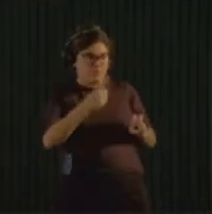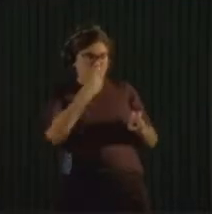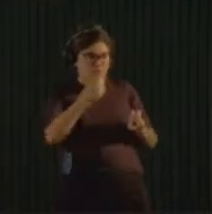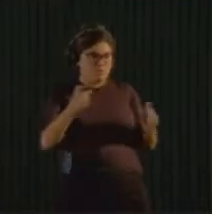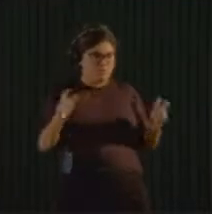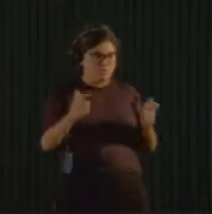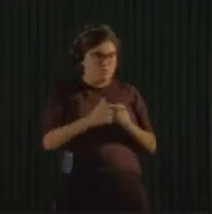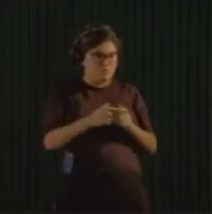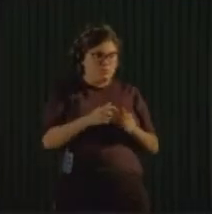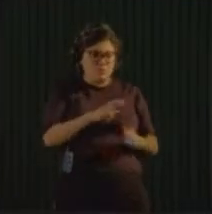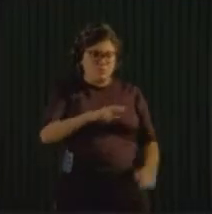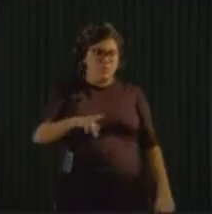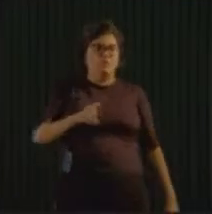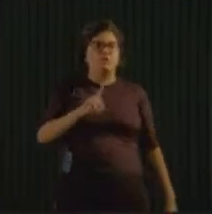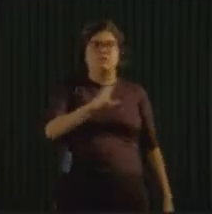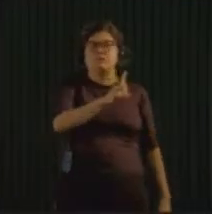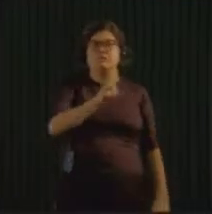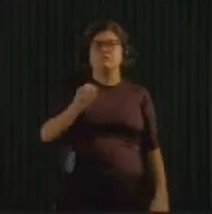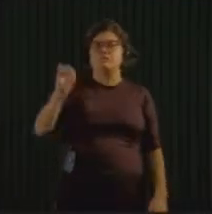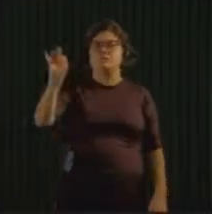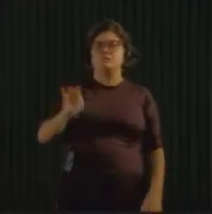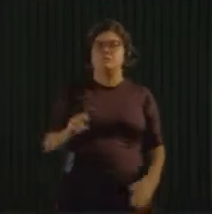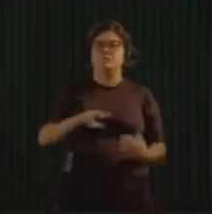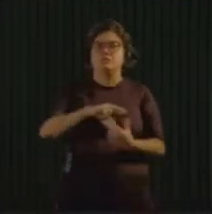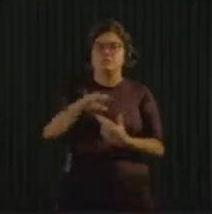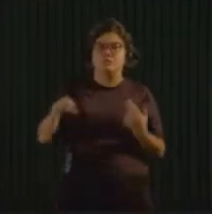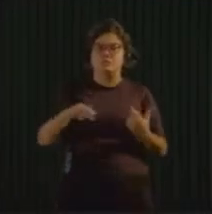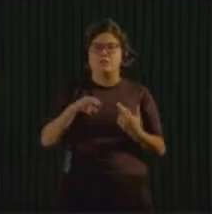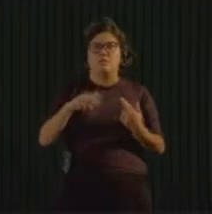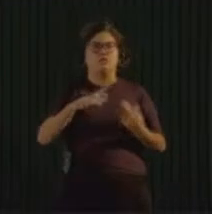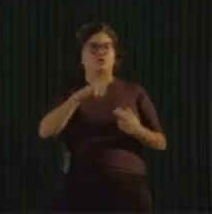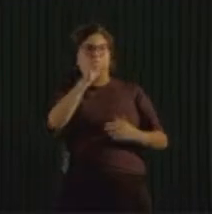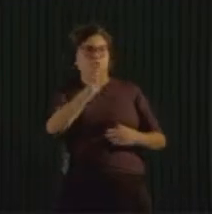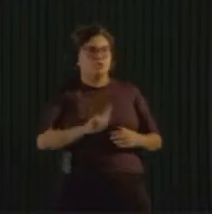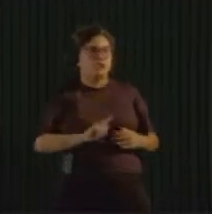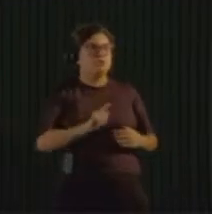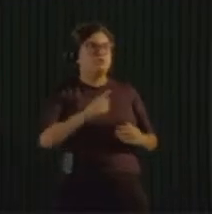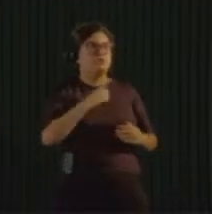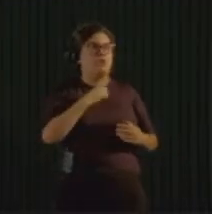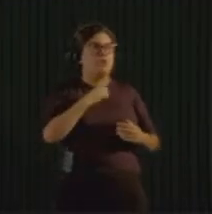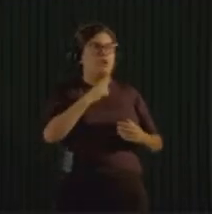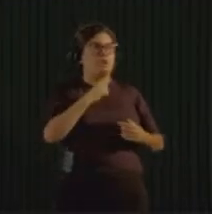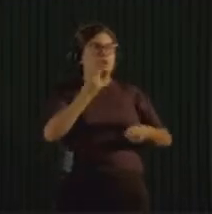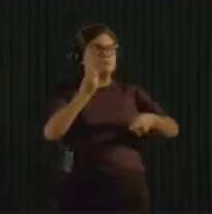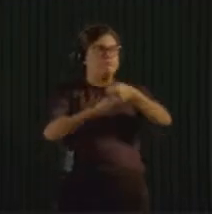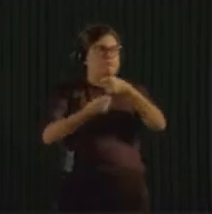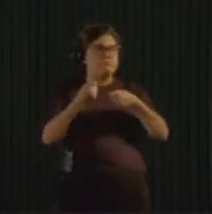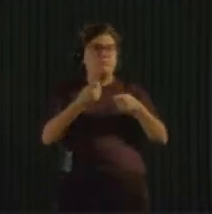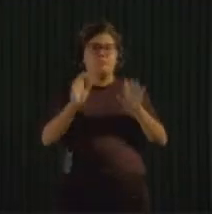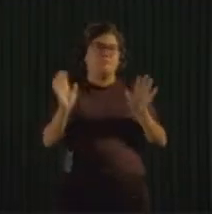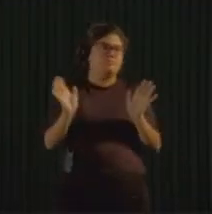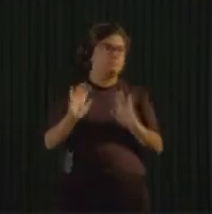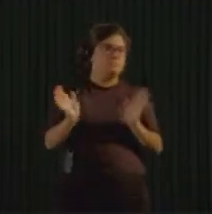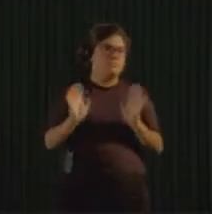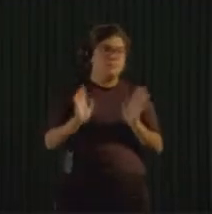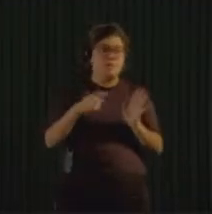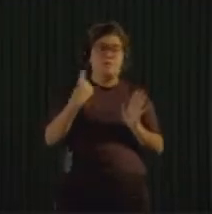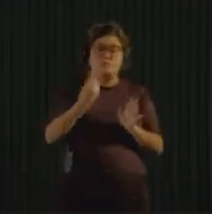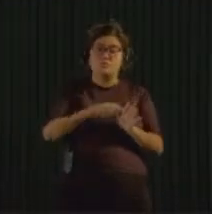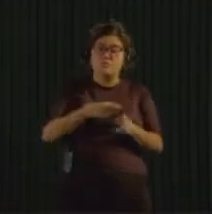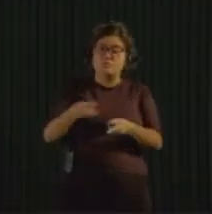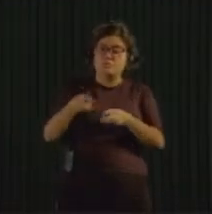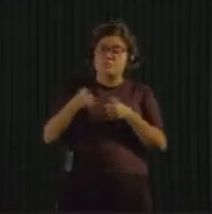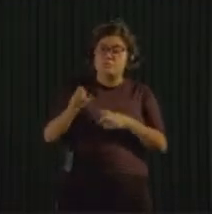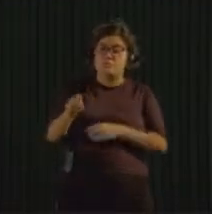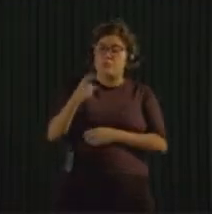more sustainable resource management, but we see waste as a socioeconomic system failure or the design failure. So we